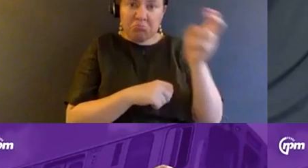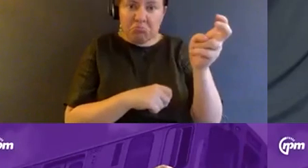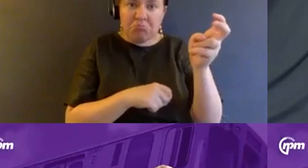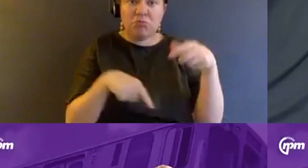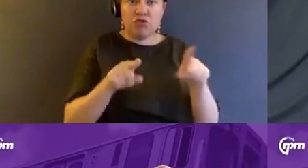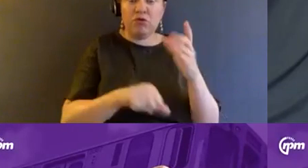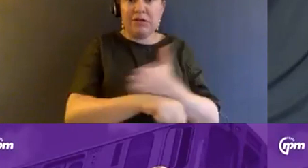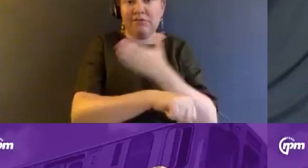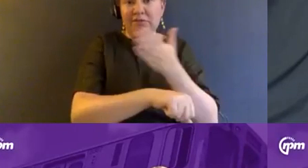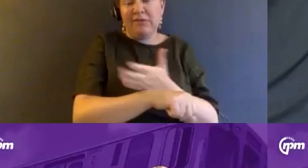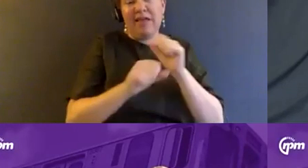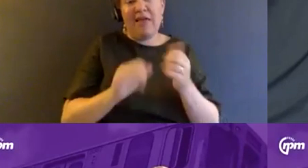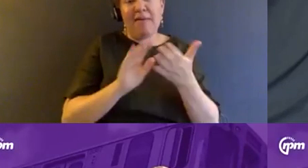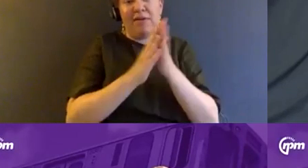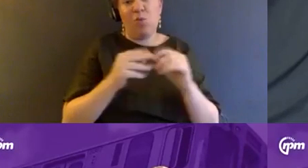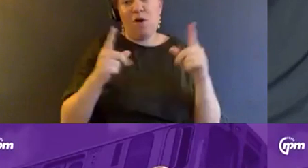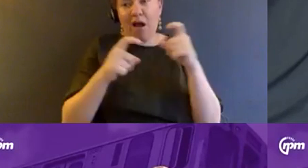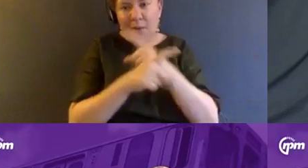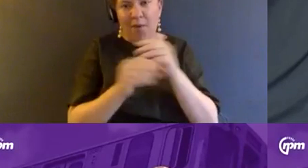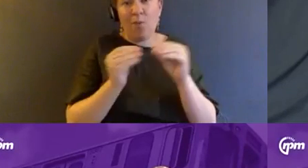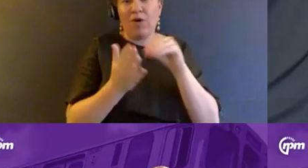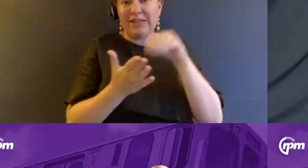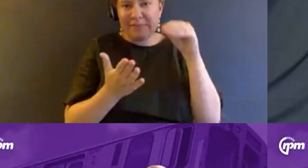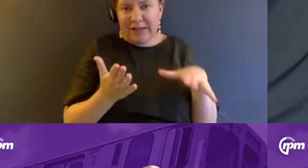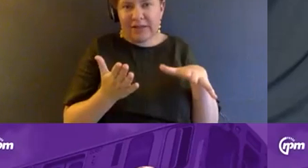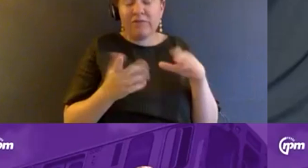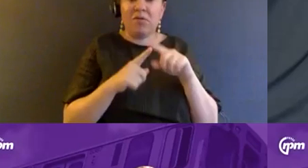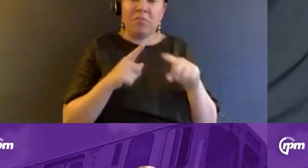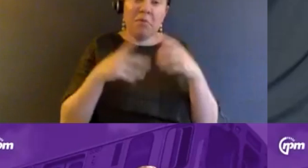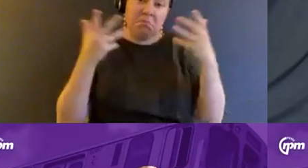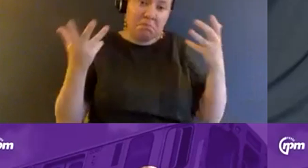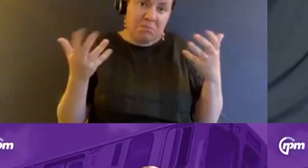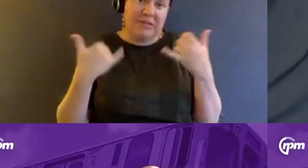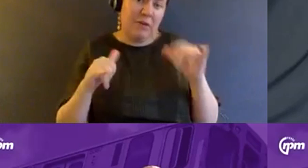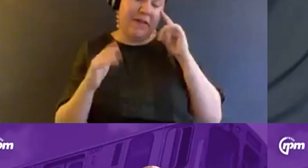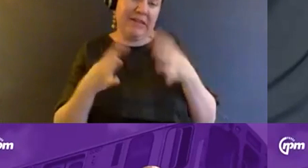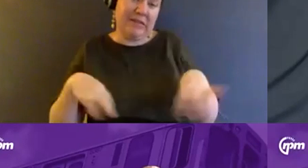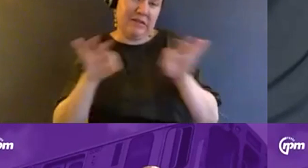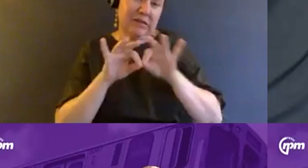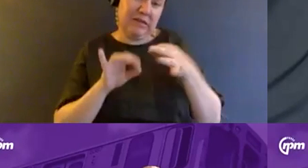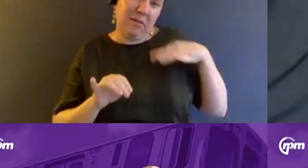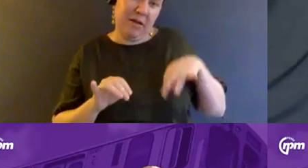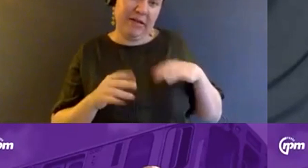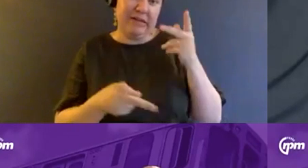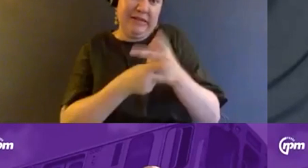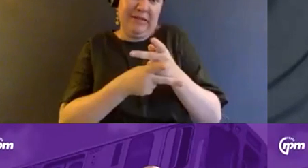That complicates the effort. It makes it more expensive. But nonetheless, we think it's the best thing for the community, and we've